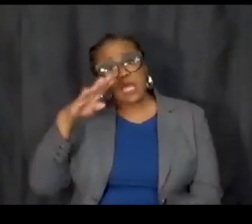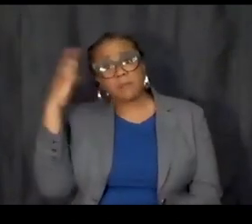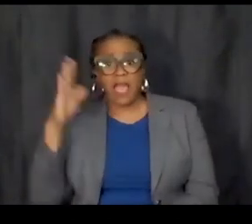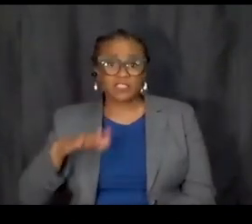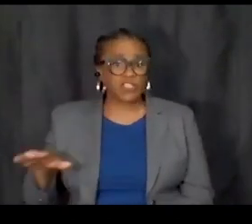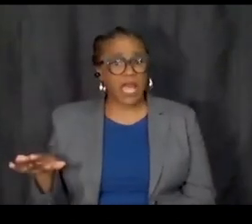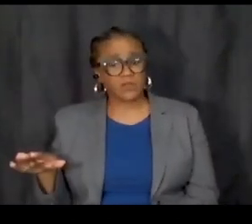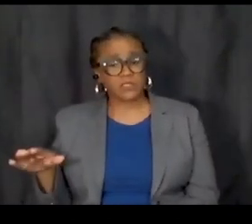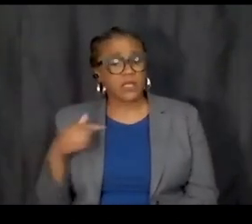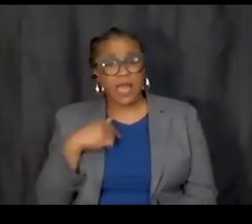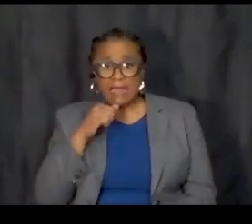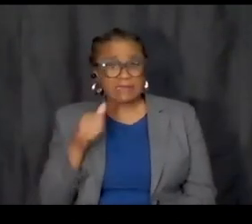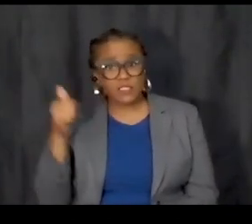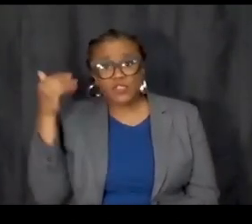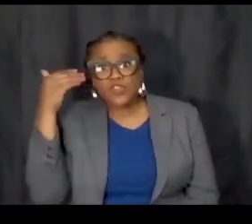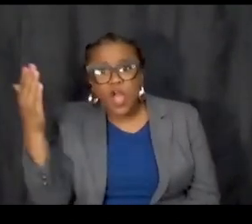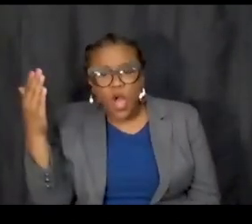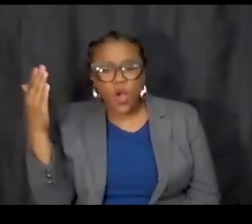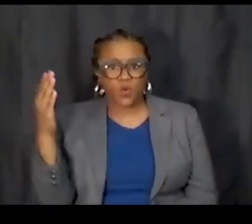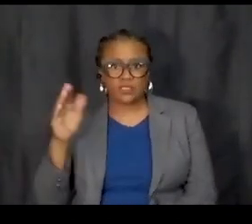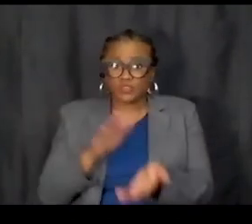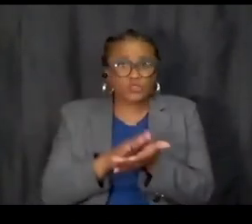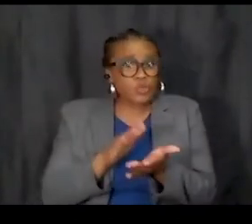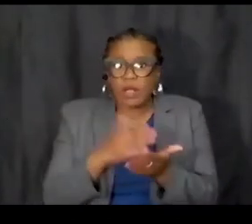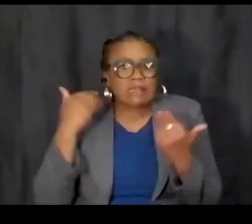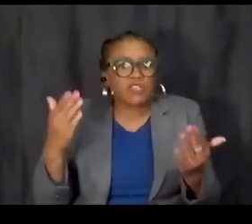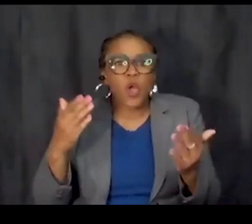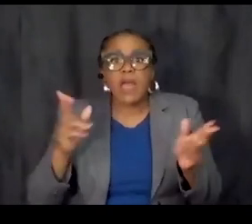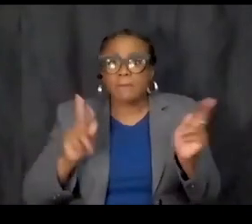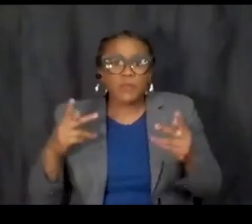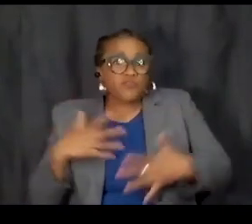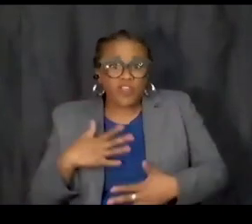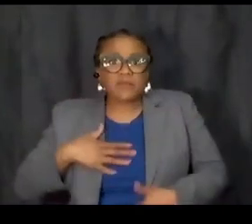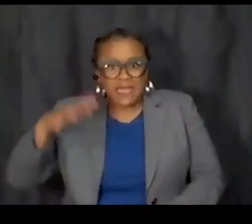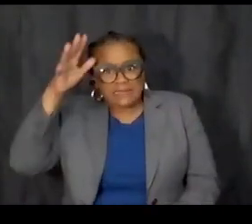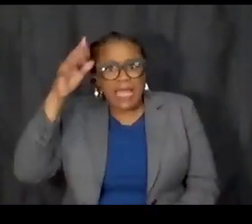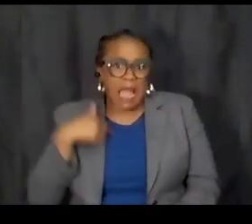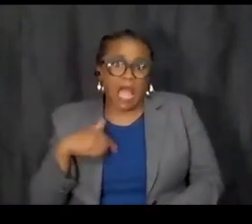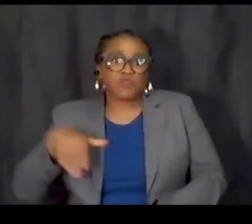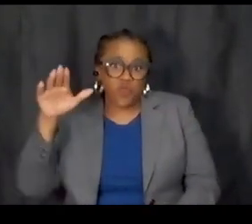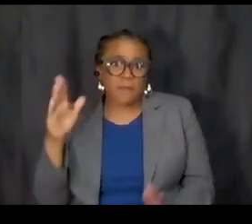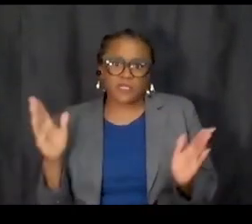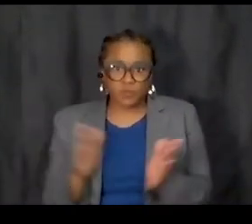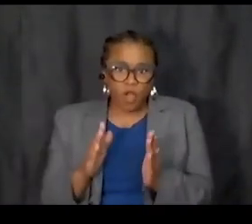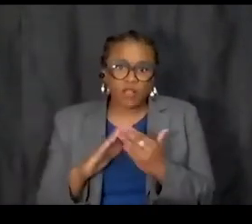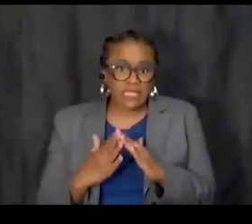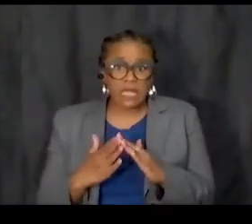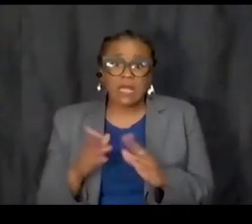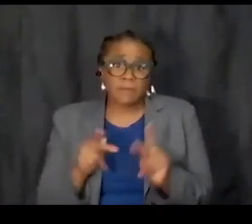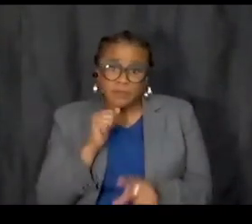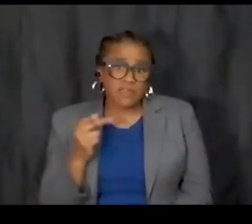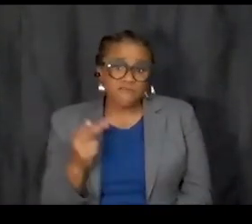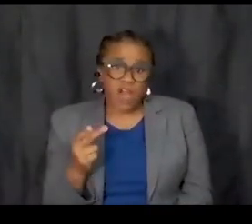And I did not know, even at school, like people were afraid of my dad. I grew up in a small town. So people didn't fuck with me, you know, because they